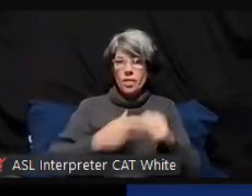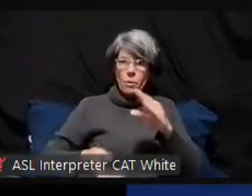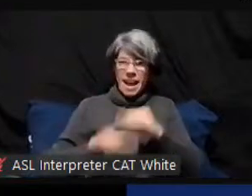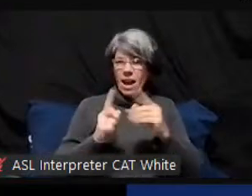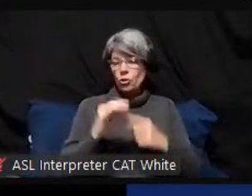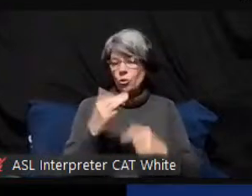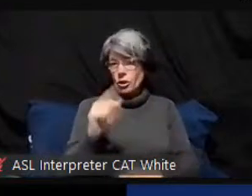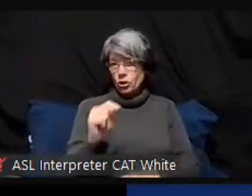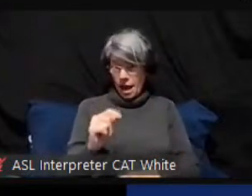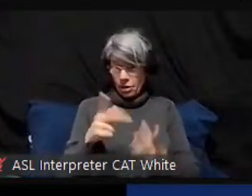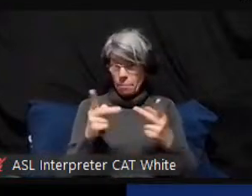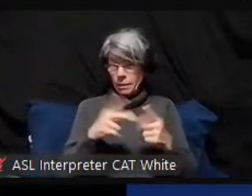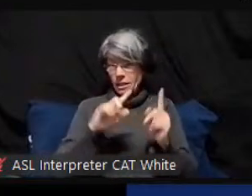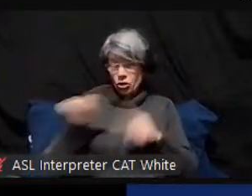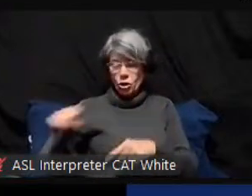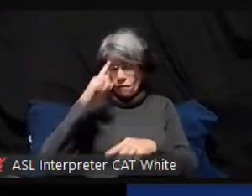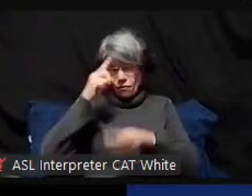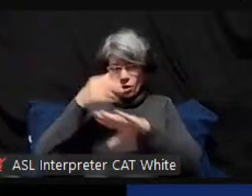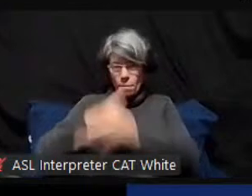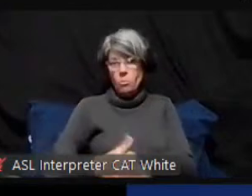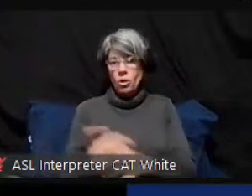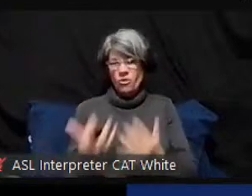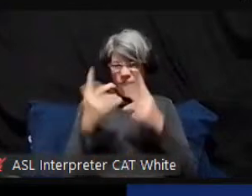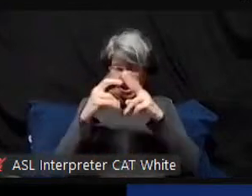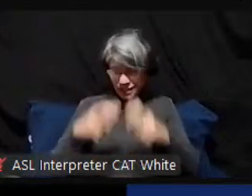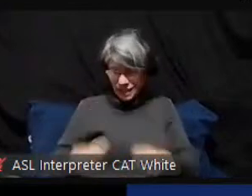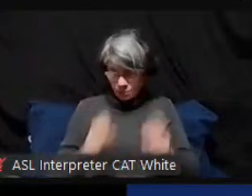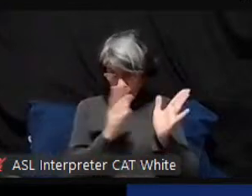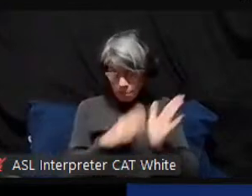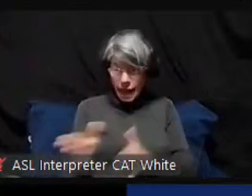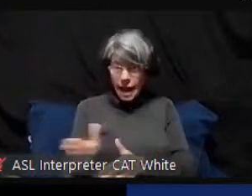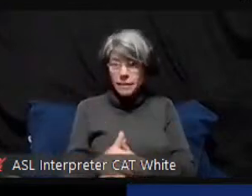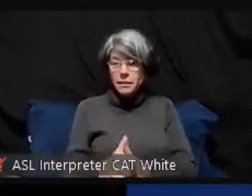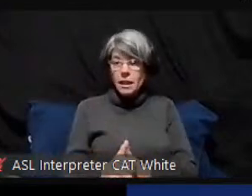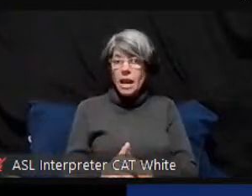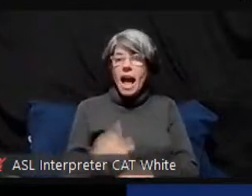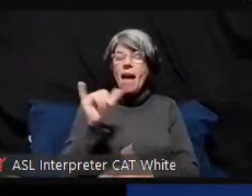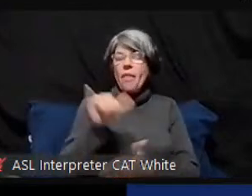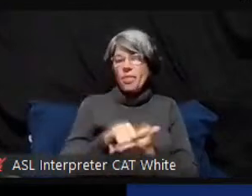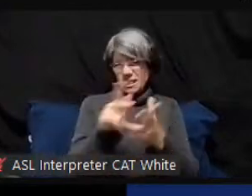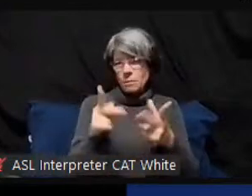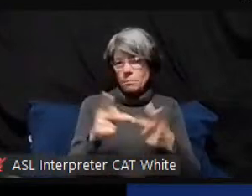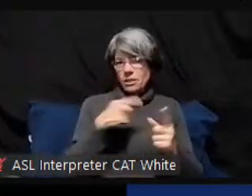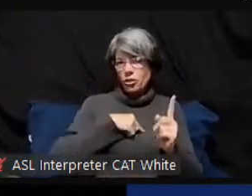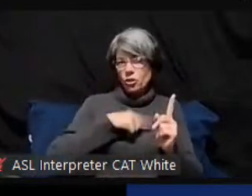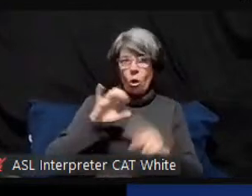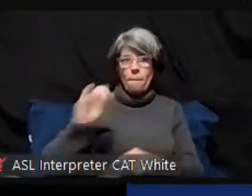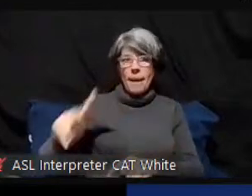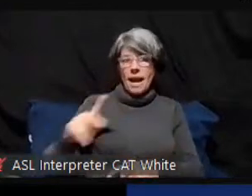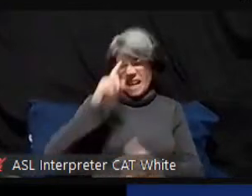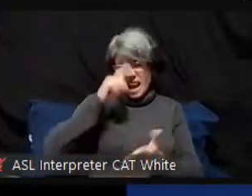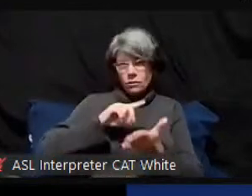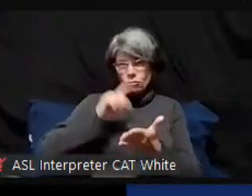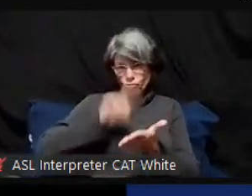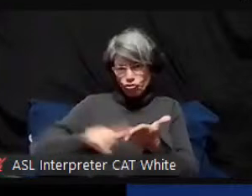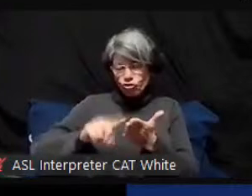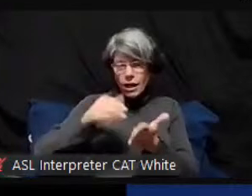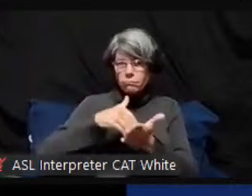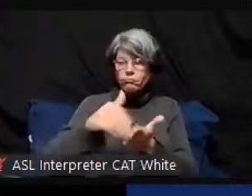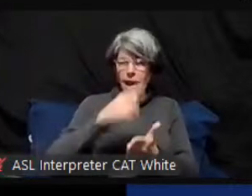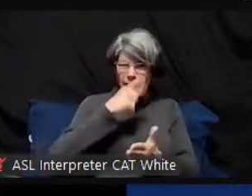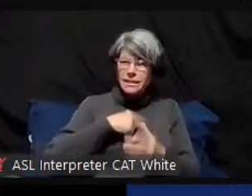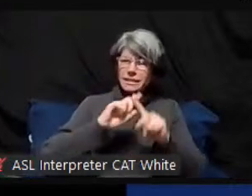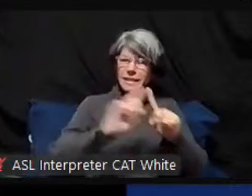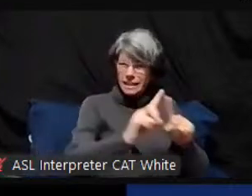here, the place to go for that post-fire assessment plan. And so that's the place to go back and check back frequently, because as these different